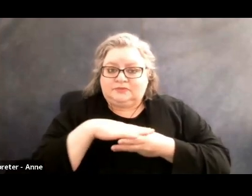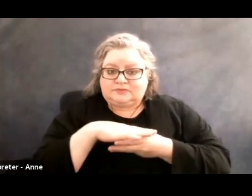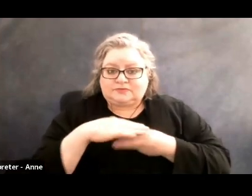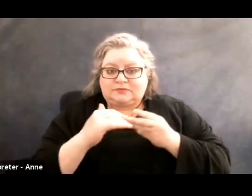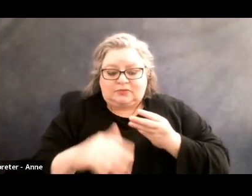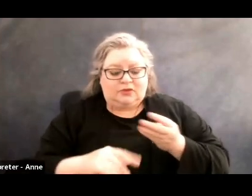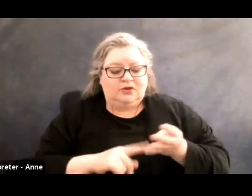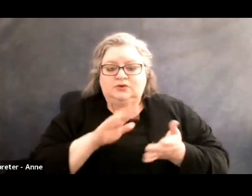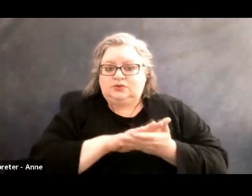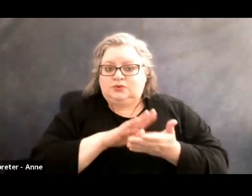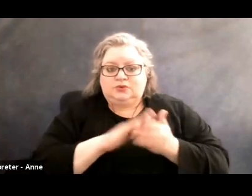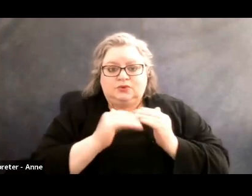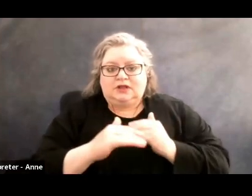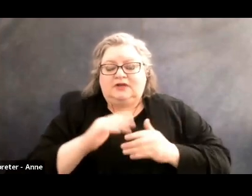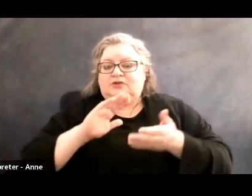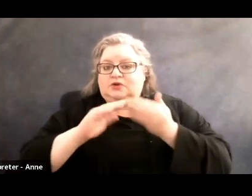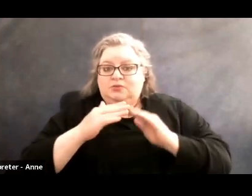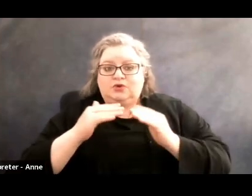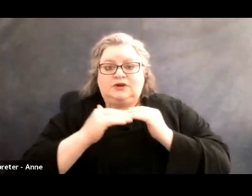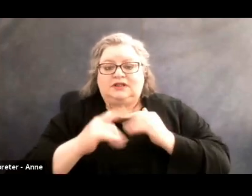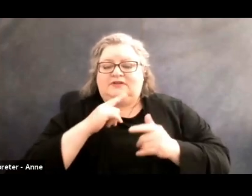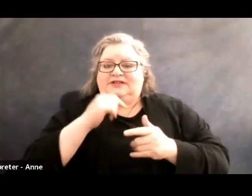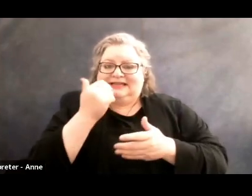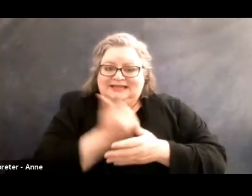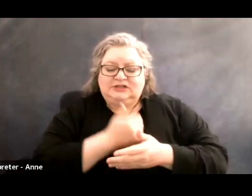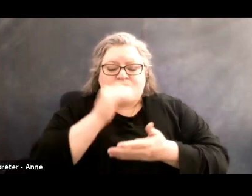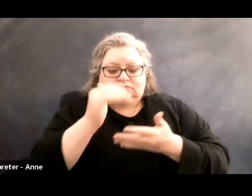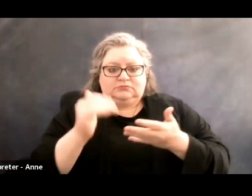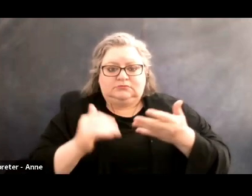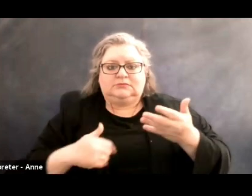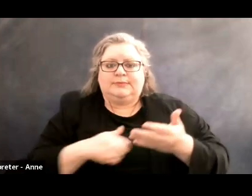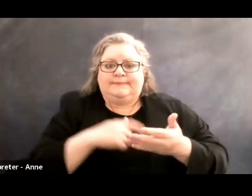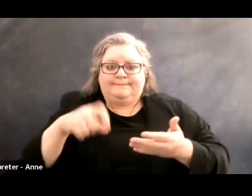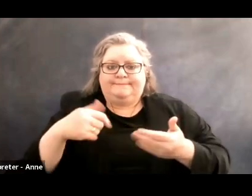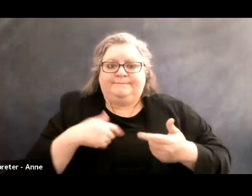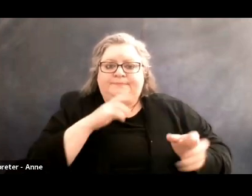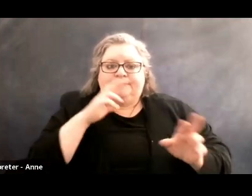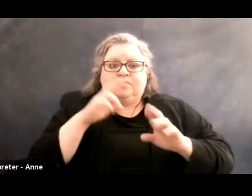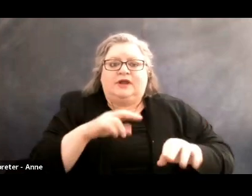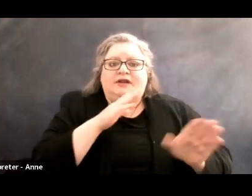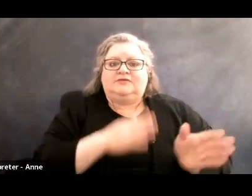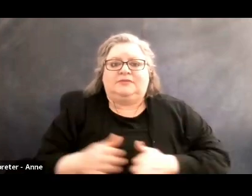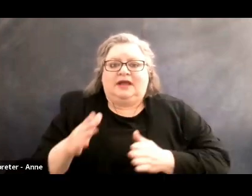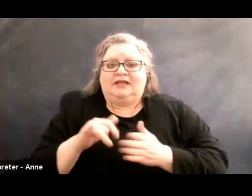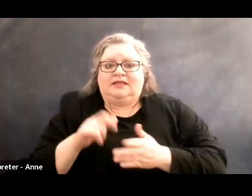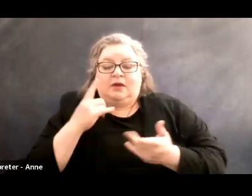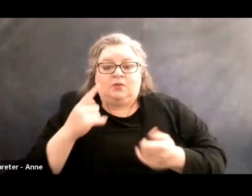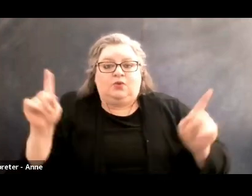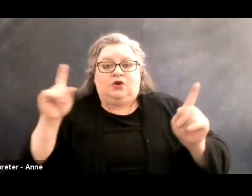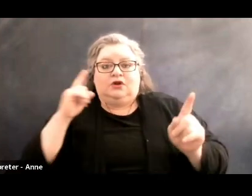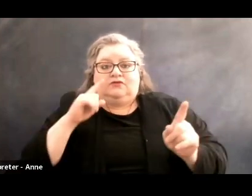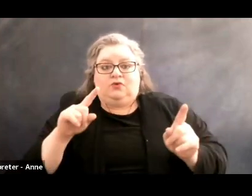school level, on our community level, on every level. We need to have reactive plans that work